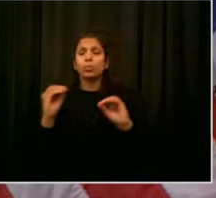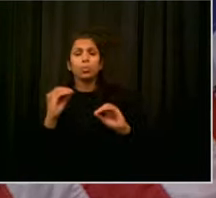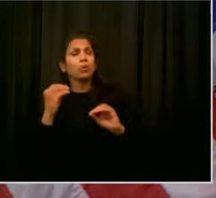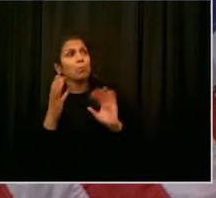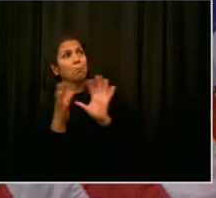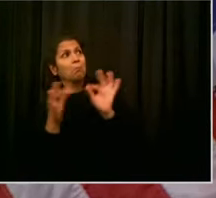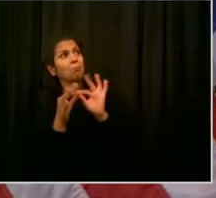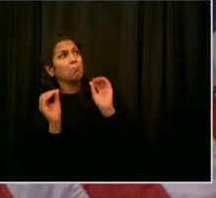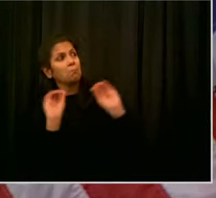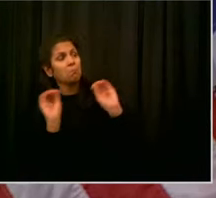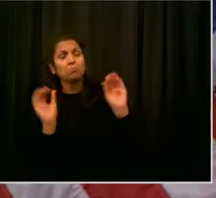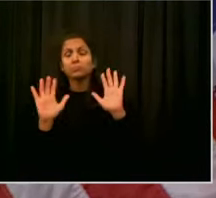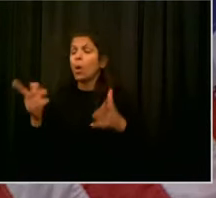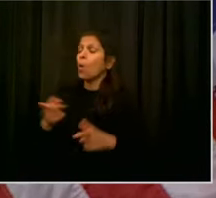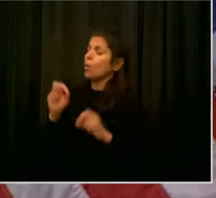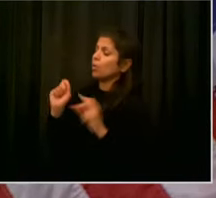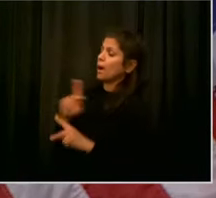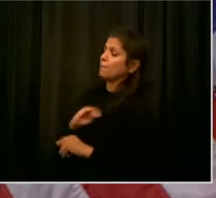York Times.